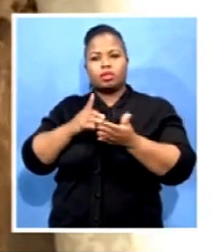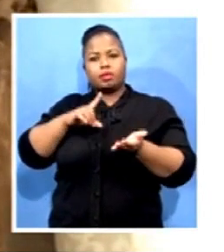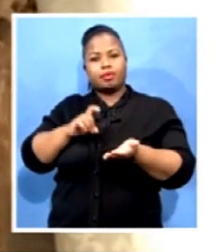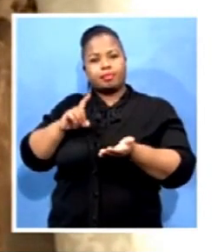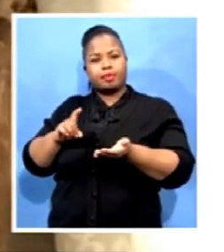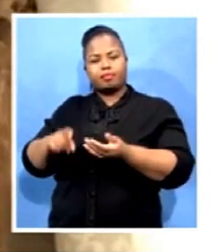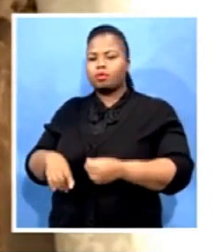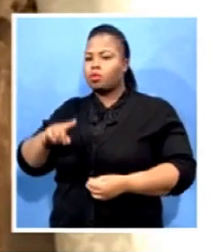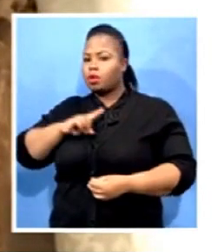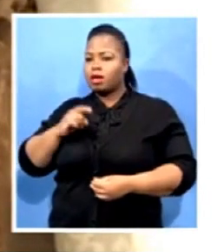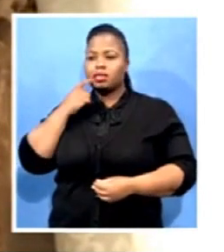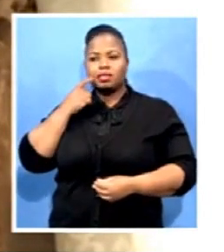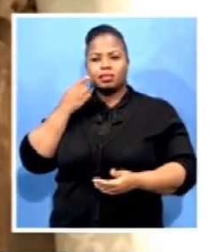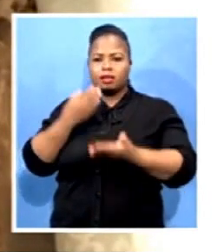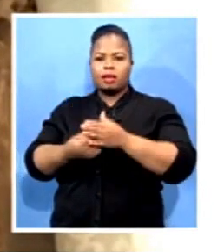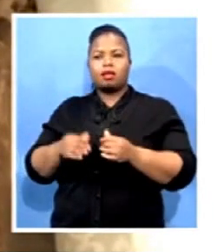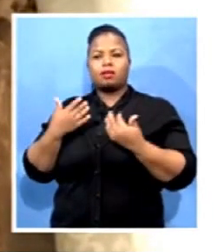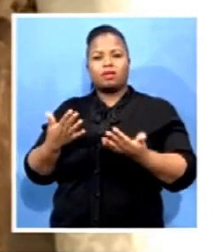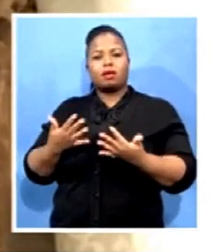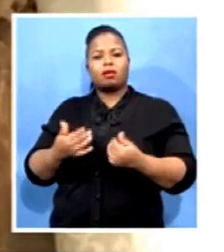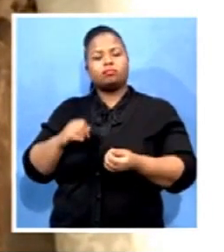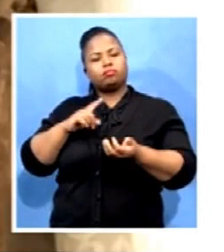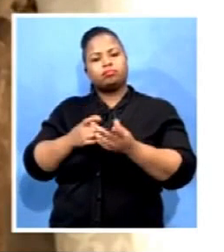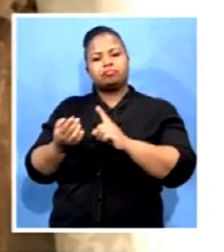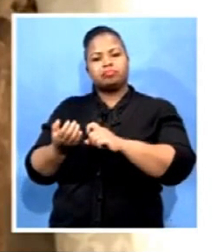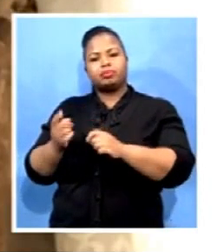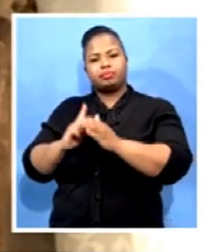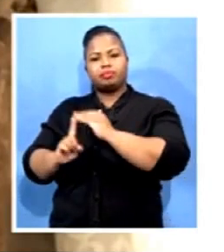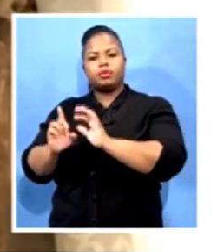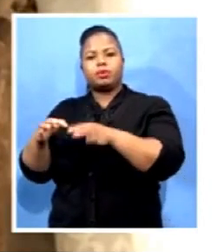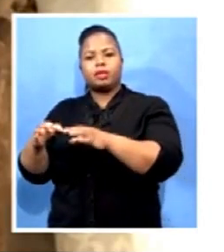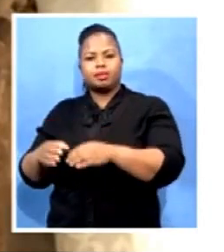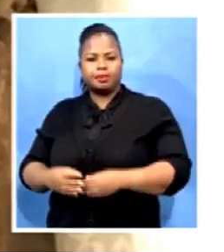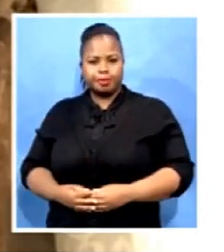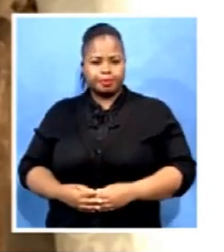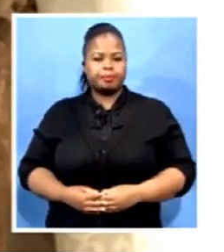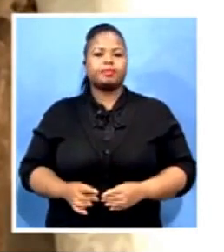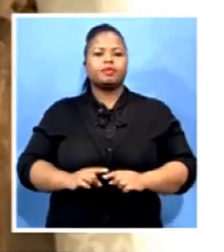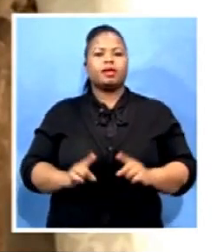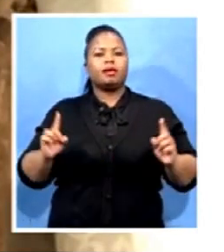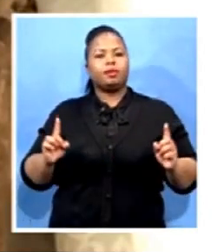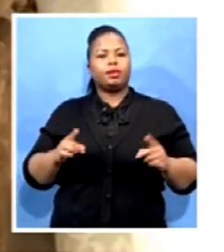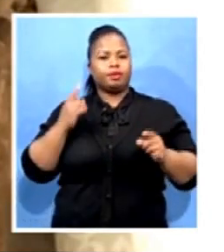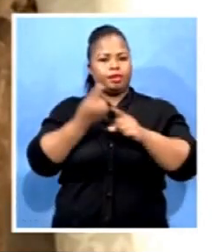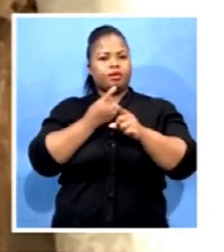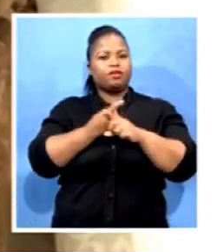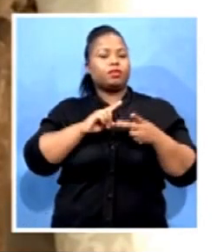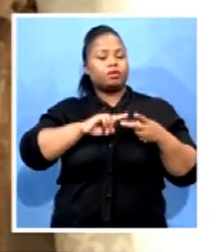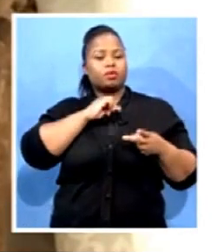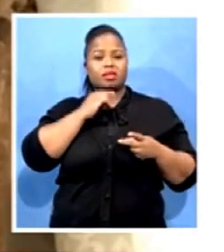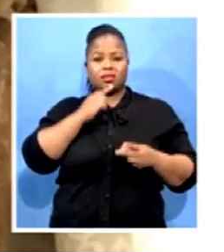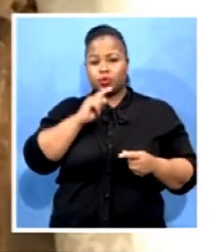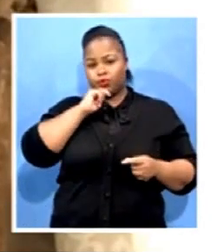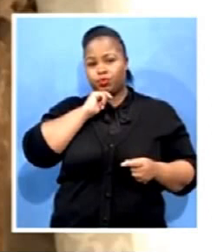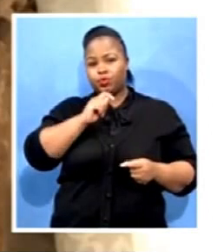as and when they get into the classroom. But I can say that we will be very strict in terms of adhering to all the